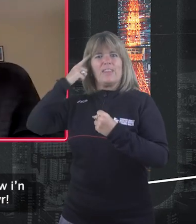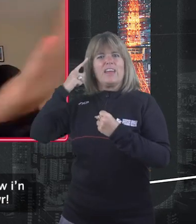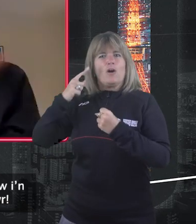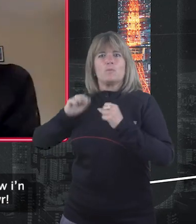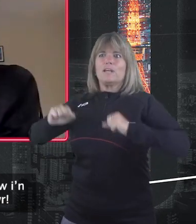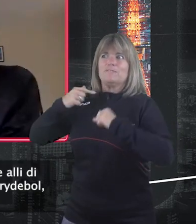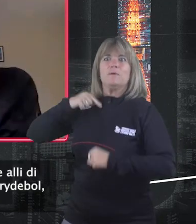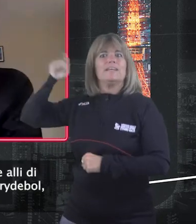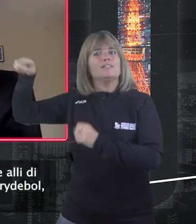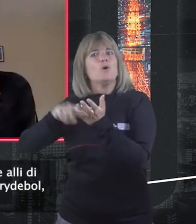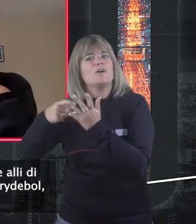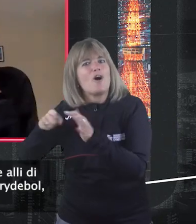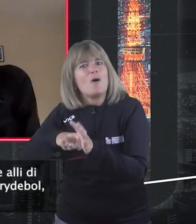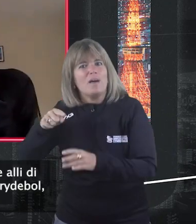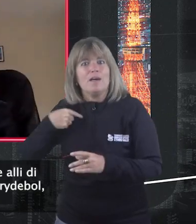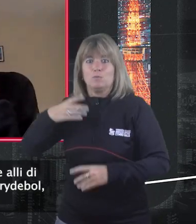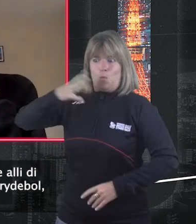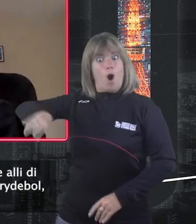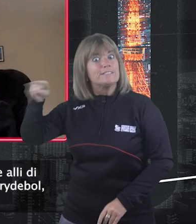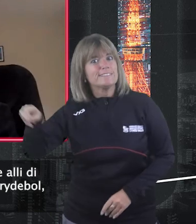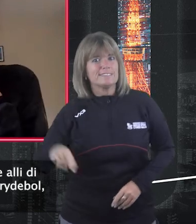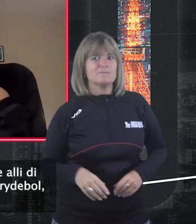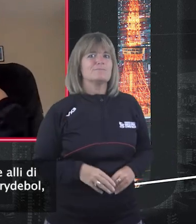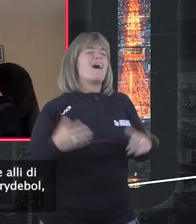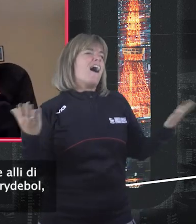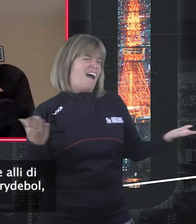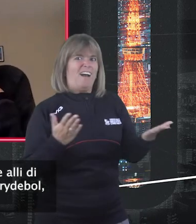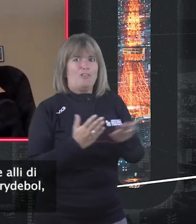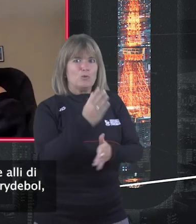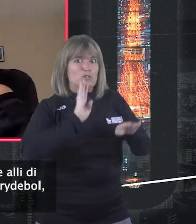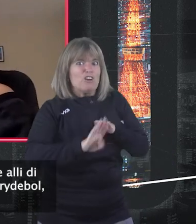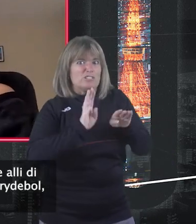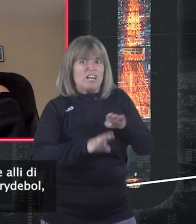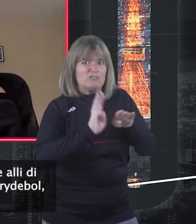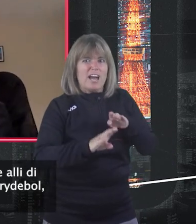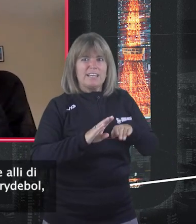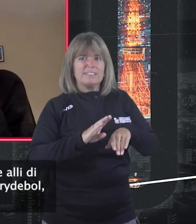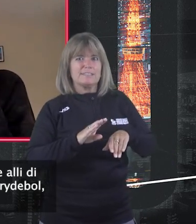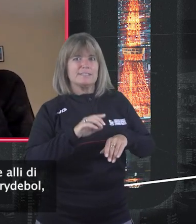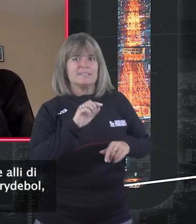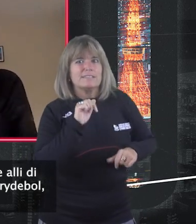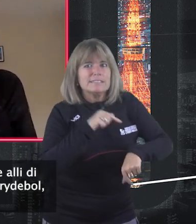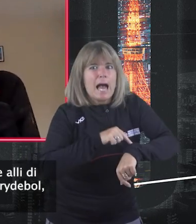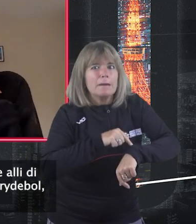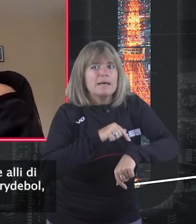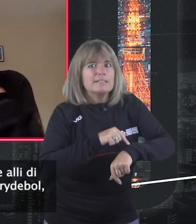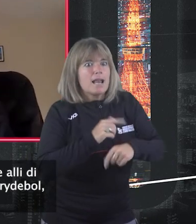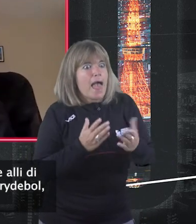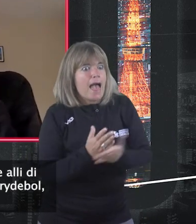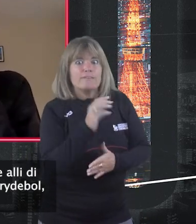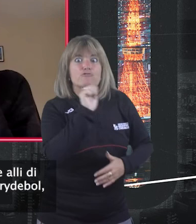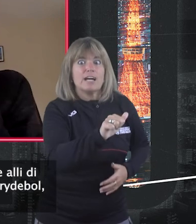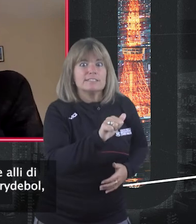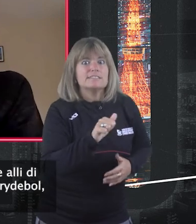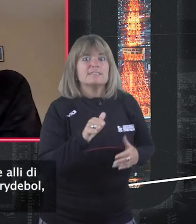it. Yeah, because you know? It is all about timing, Liv, isn't it? As an elite athlete, you can train and train and train,